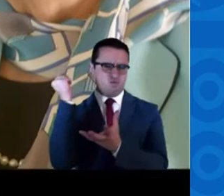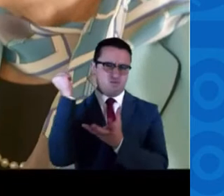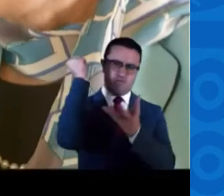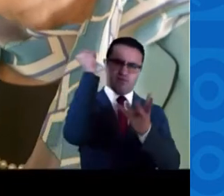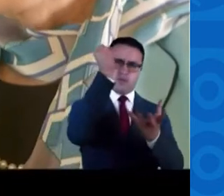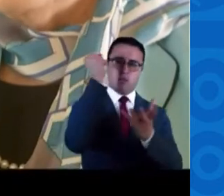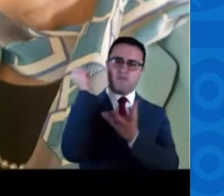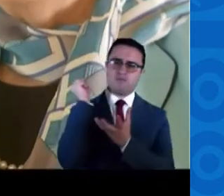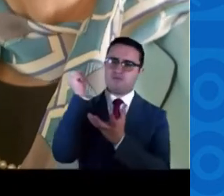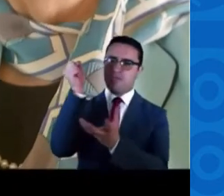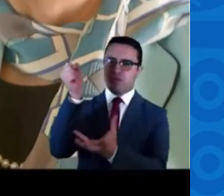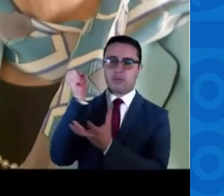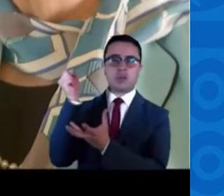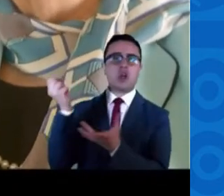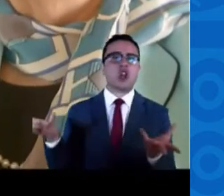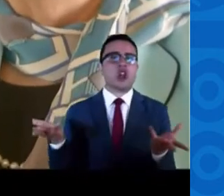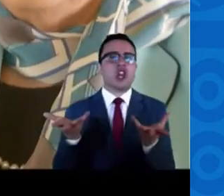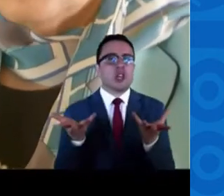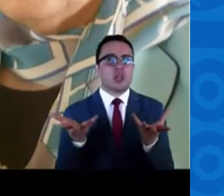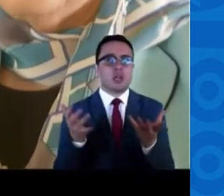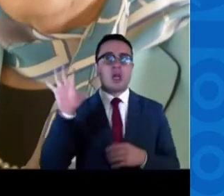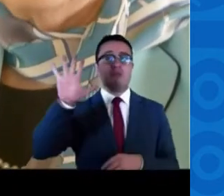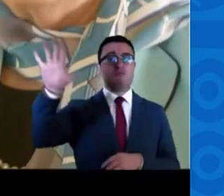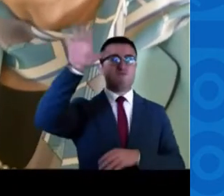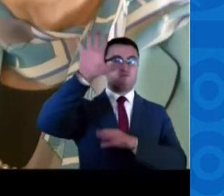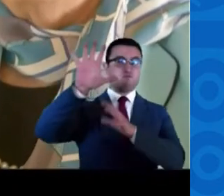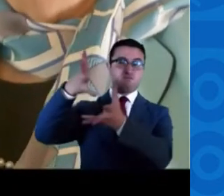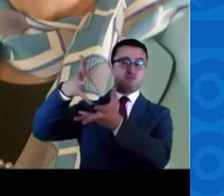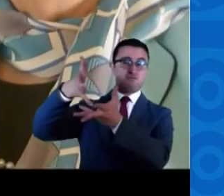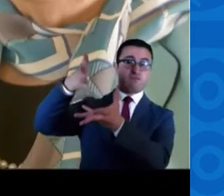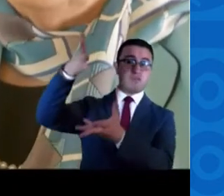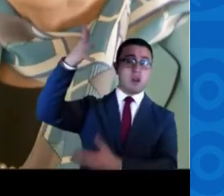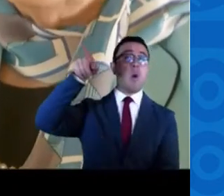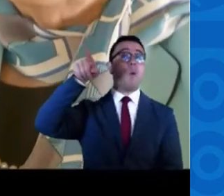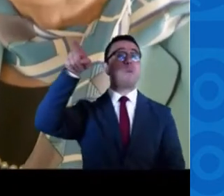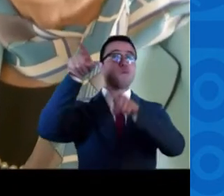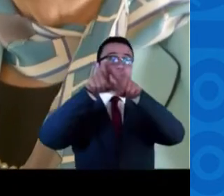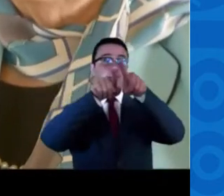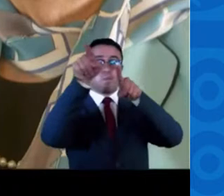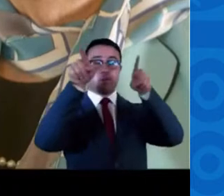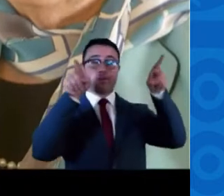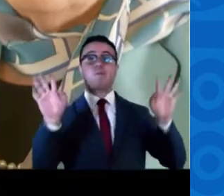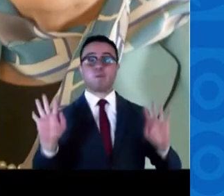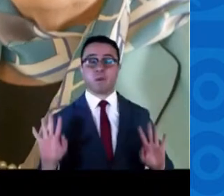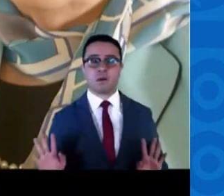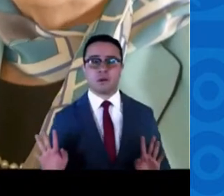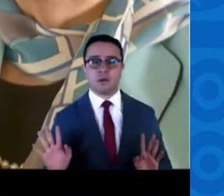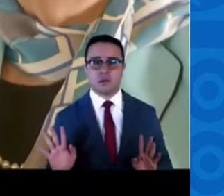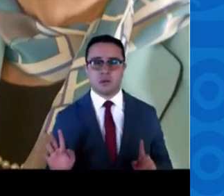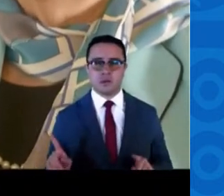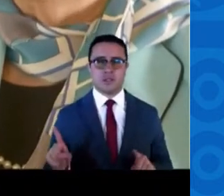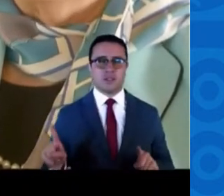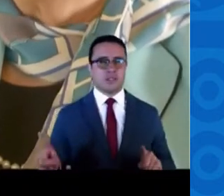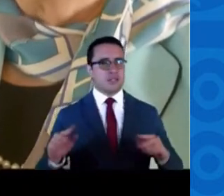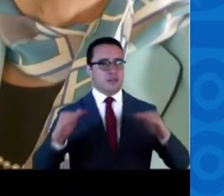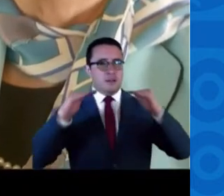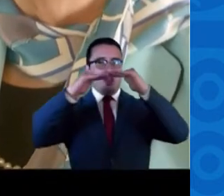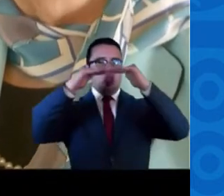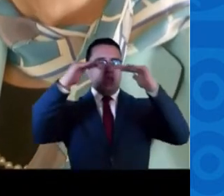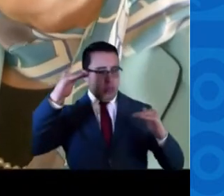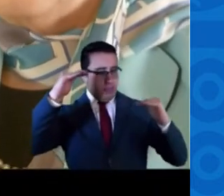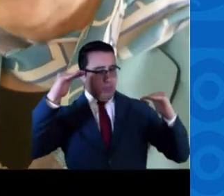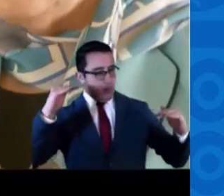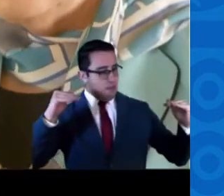the fiscal stimuli and the investments are focused on developed countries, and we also observe